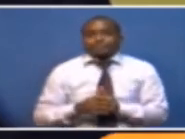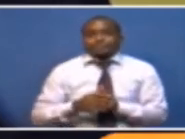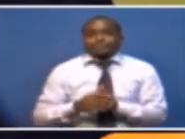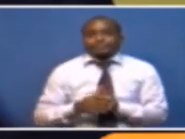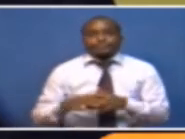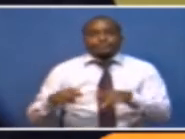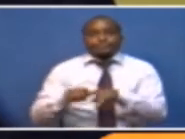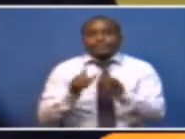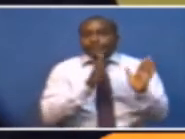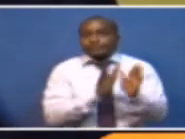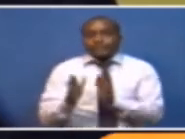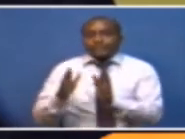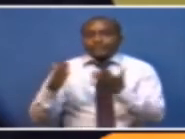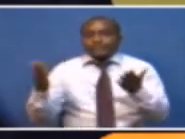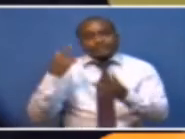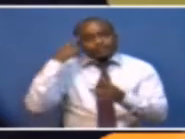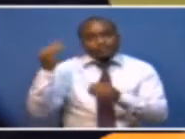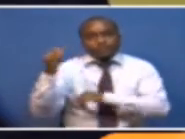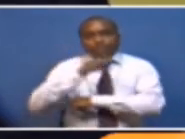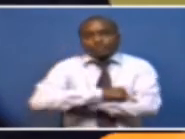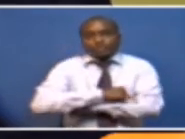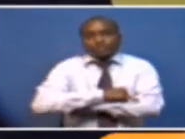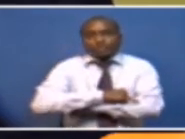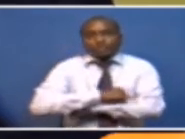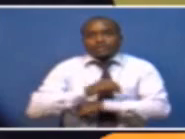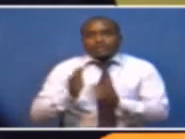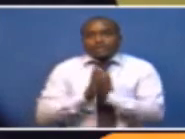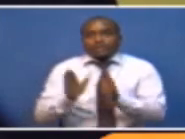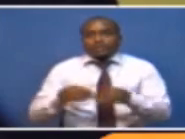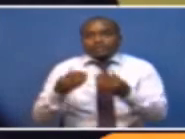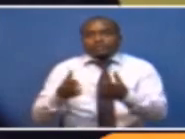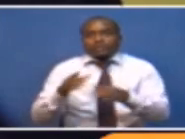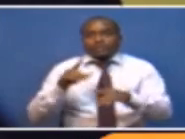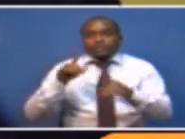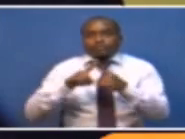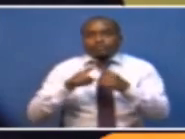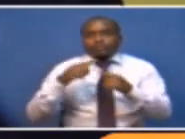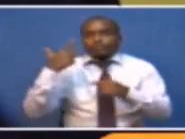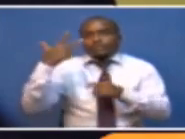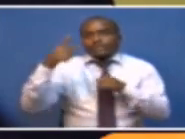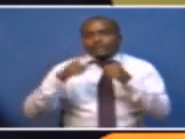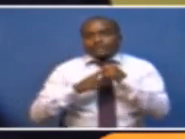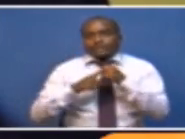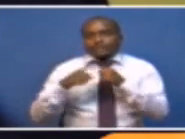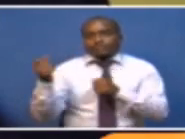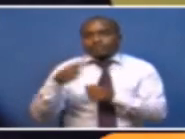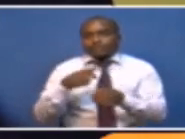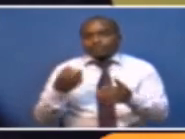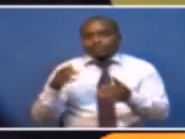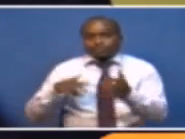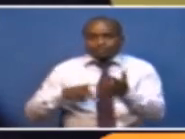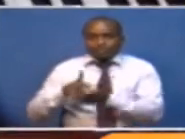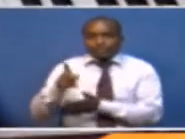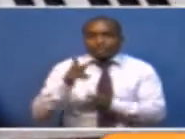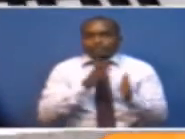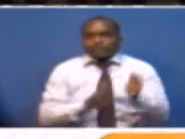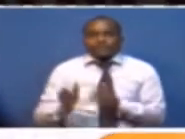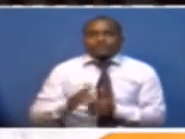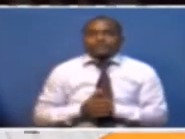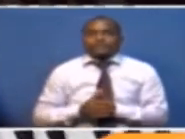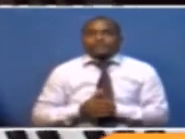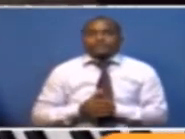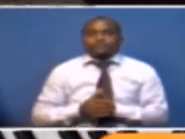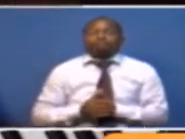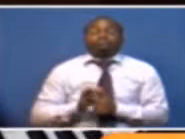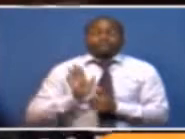plan exists for institutions, and we give up to 36 months of a payment plan. Ball Holding,